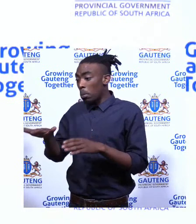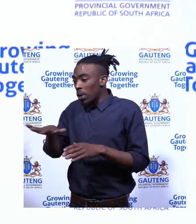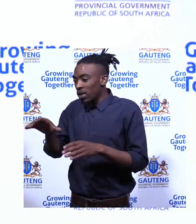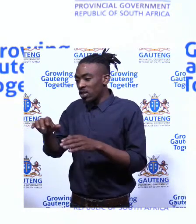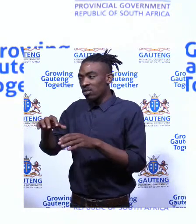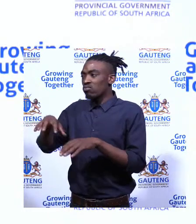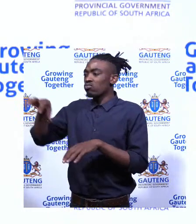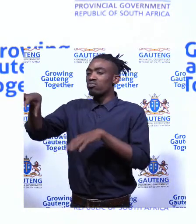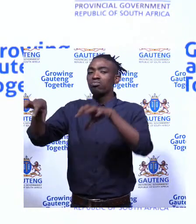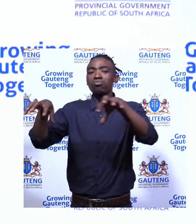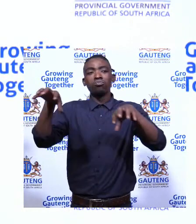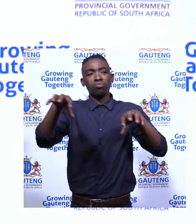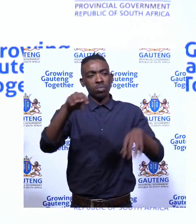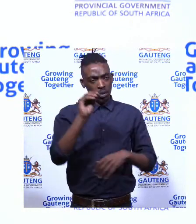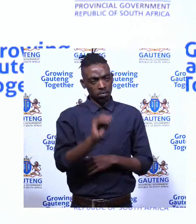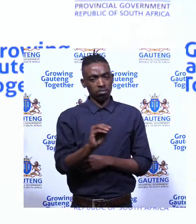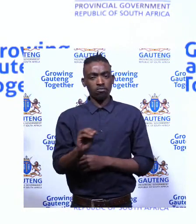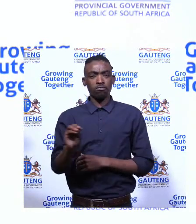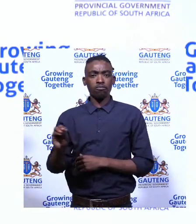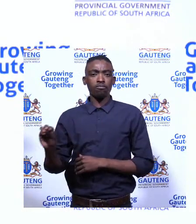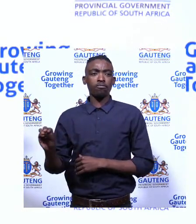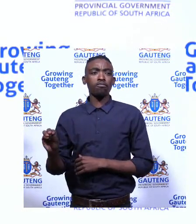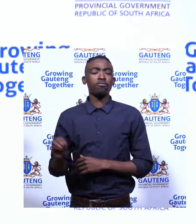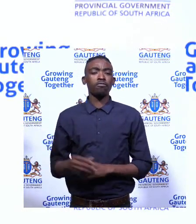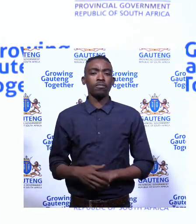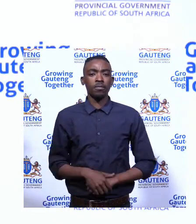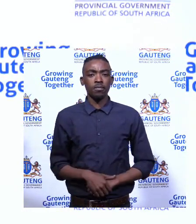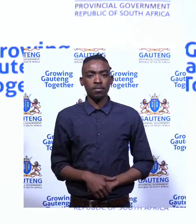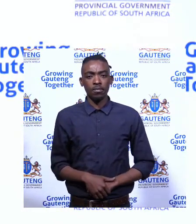is important in this